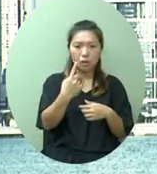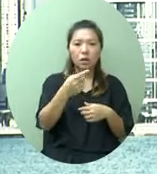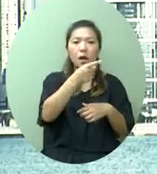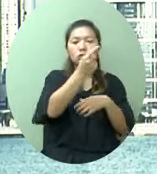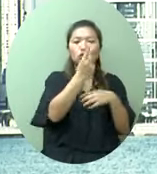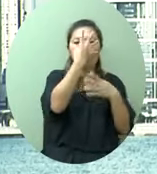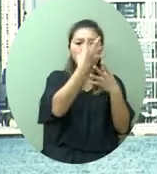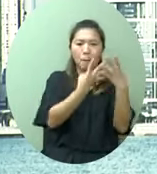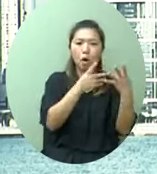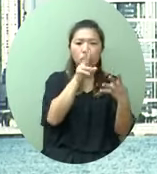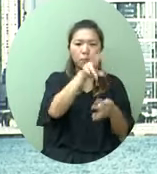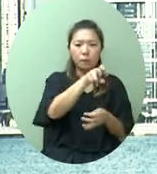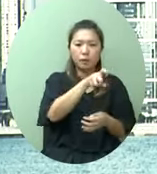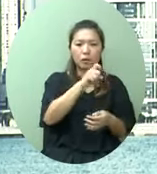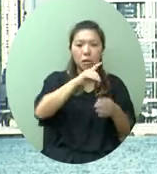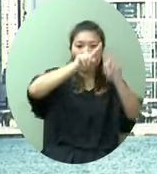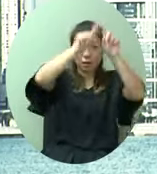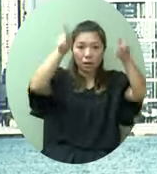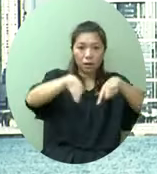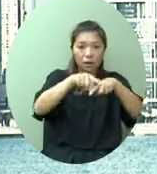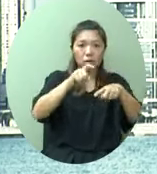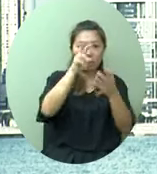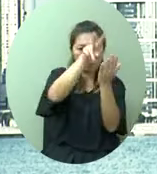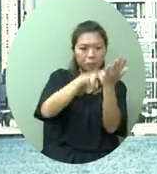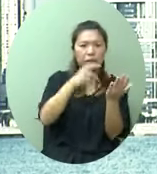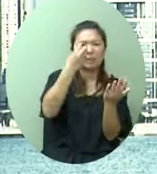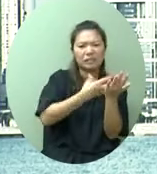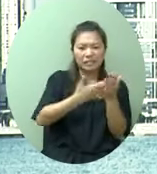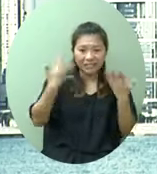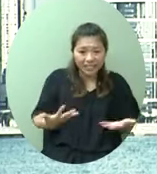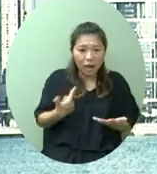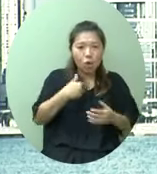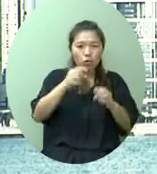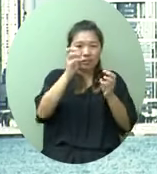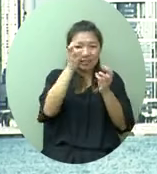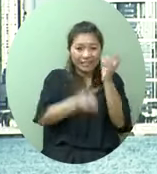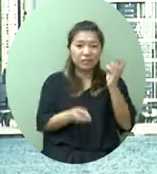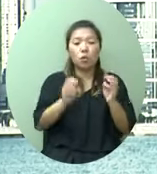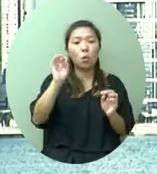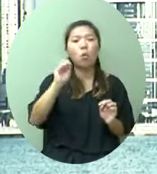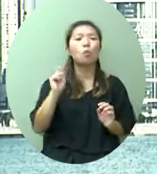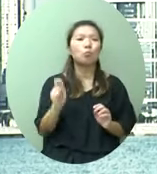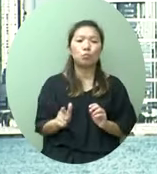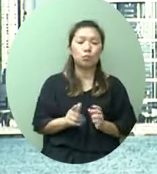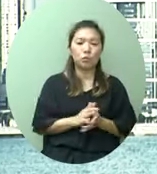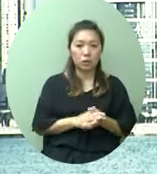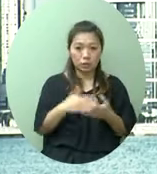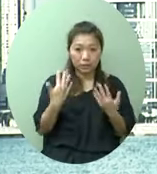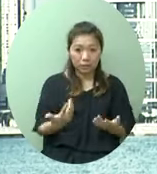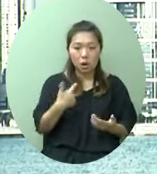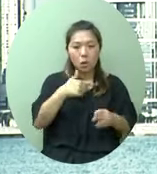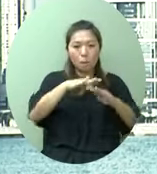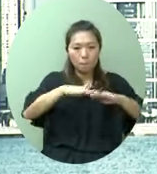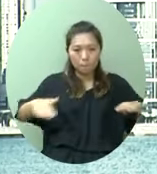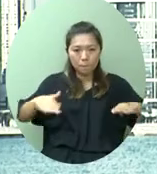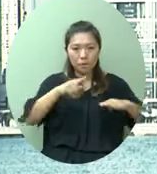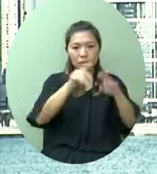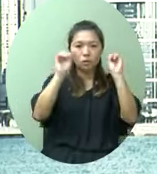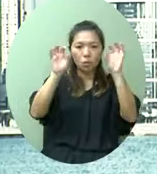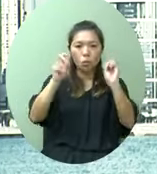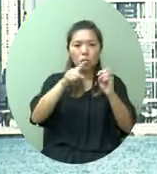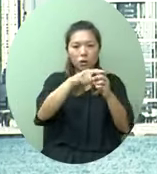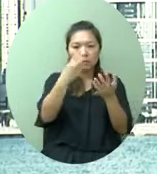comment on individual cases except to impress upon you that we have a very robust system. But at the end of the day, this is